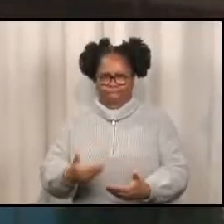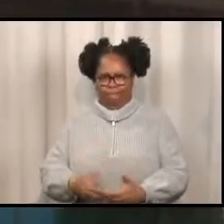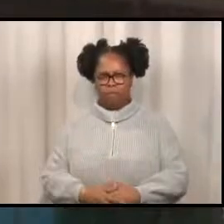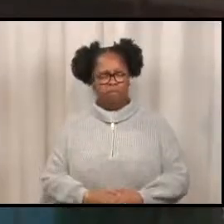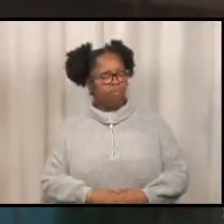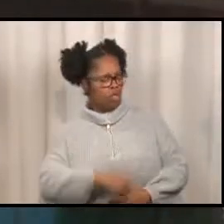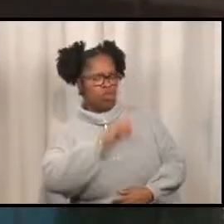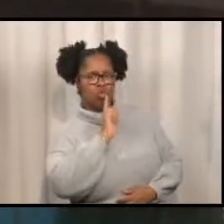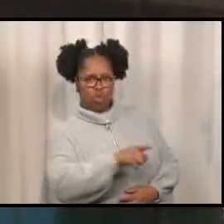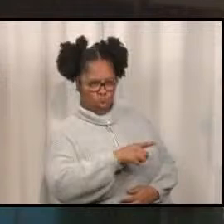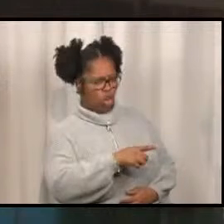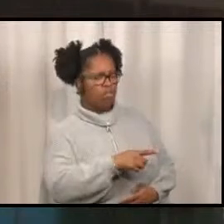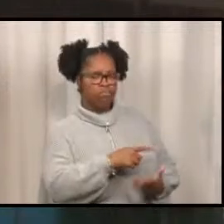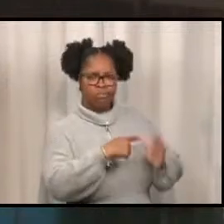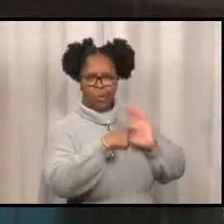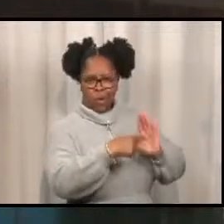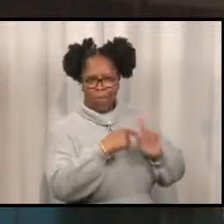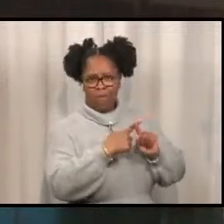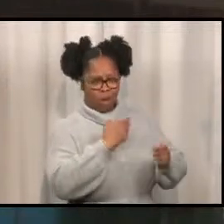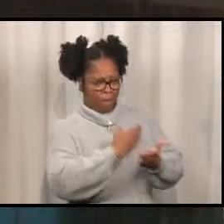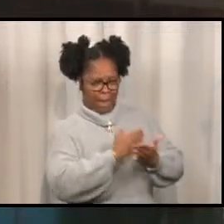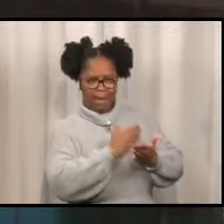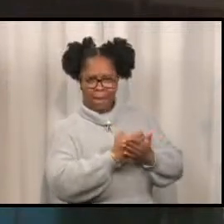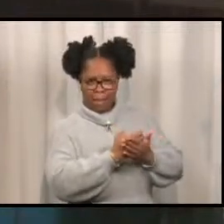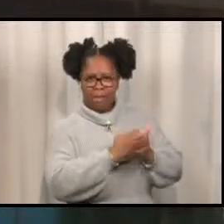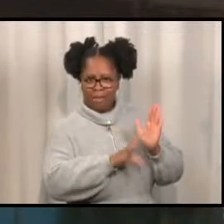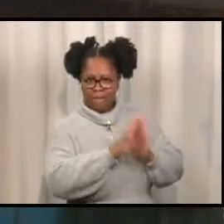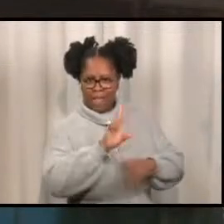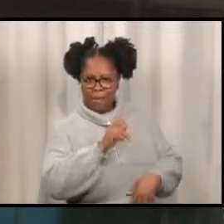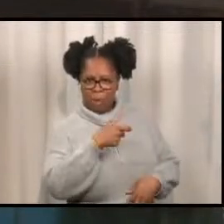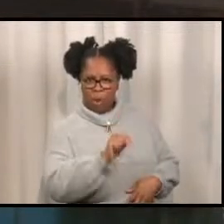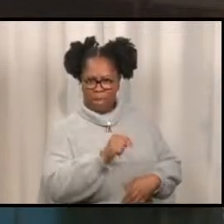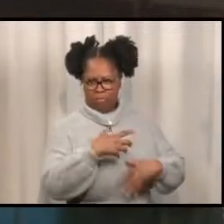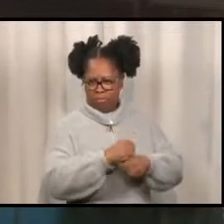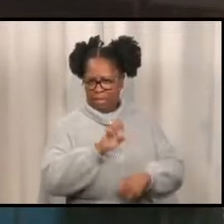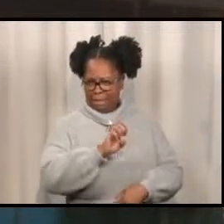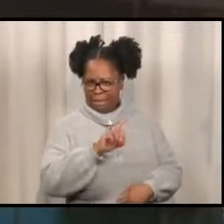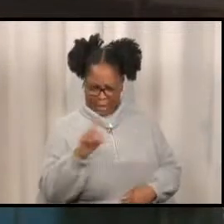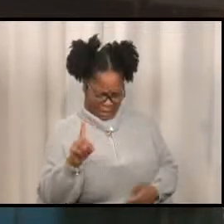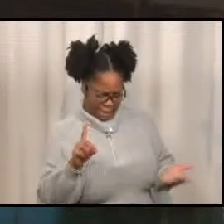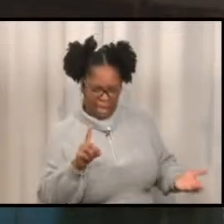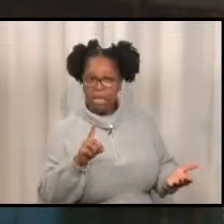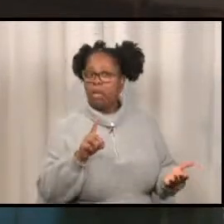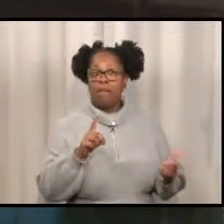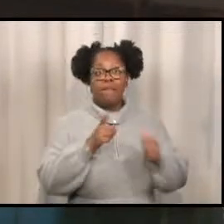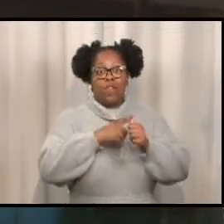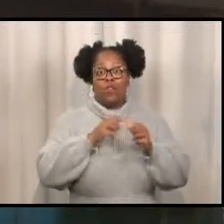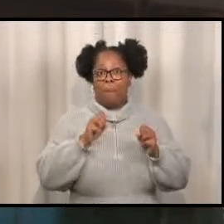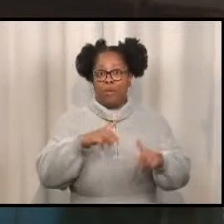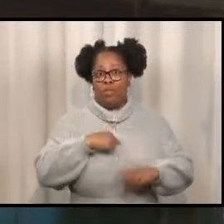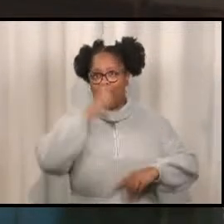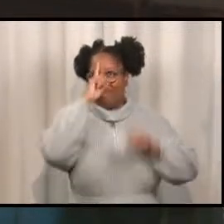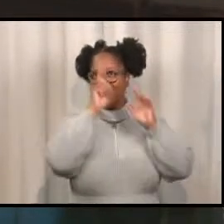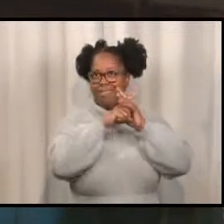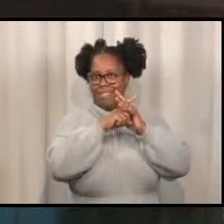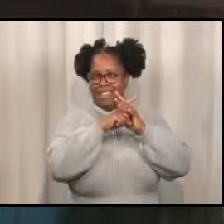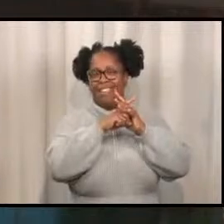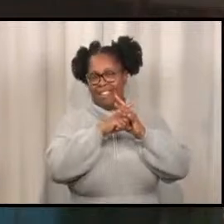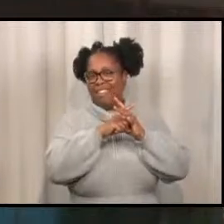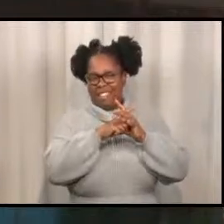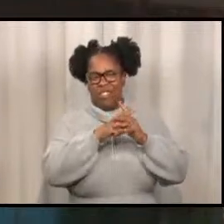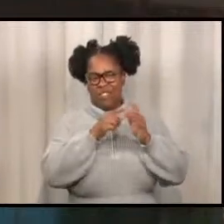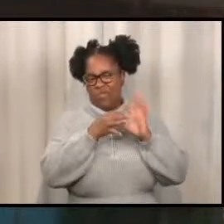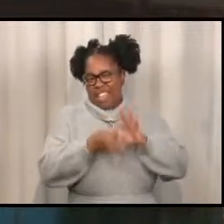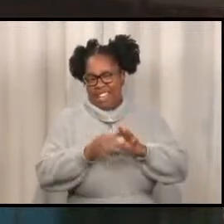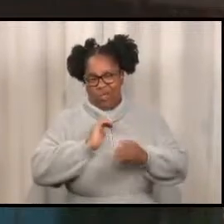a representative from the Economic Development Department, the opportunities that come first and forward in my mind are the opportunities in our respective departments.